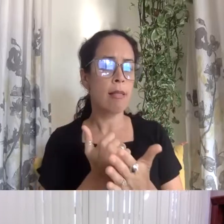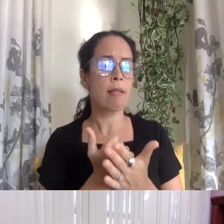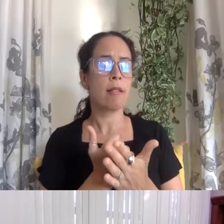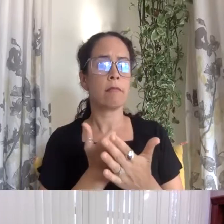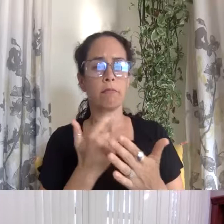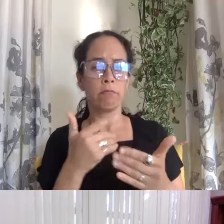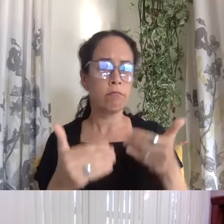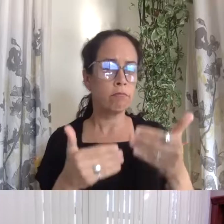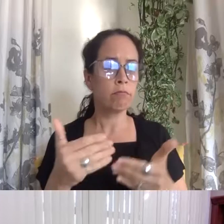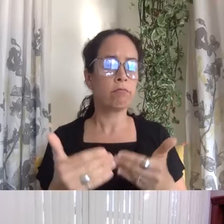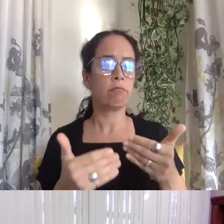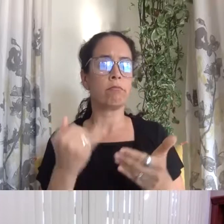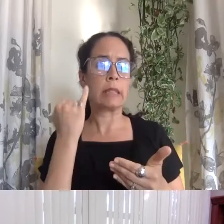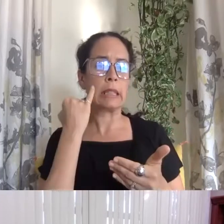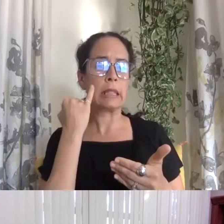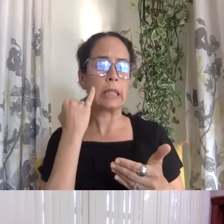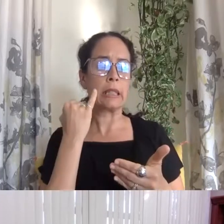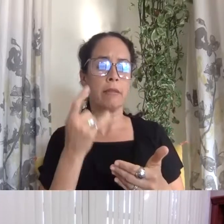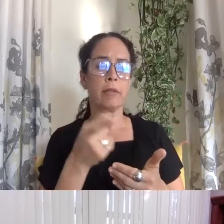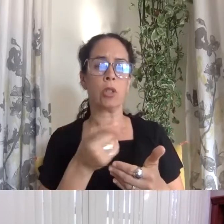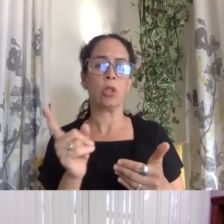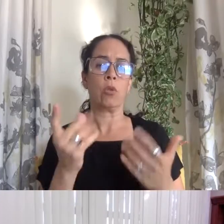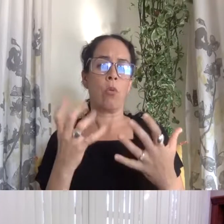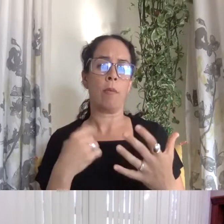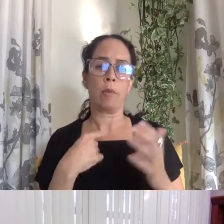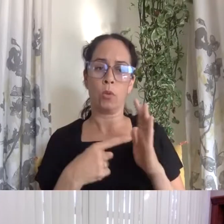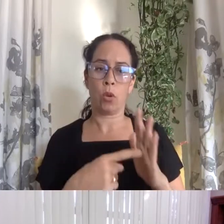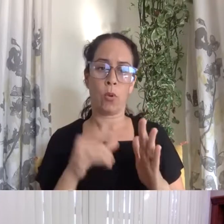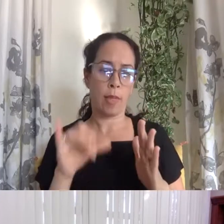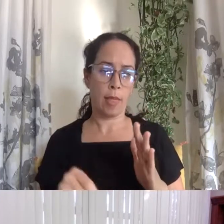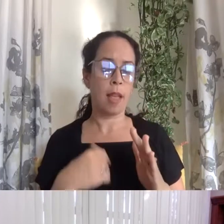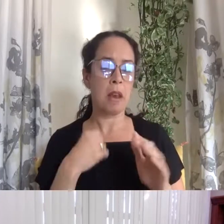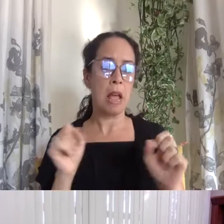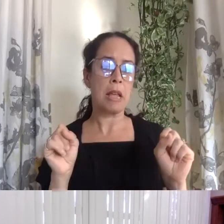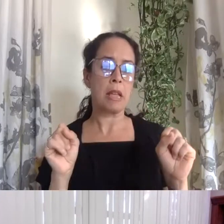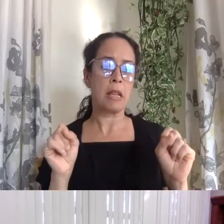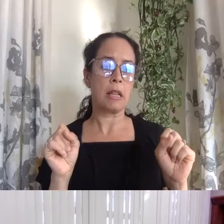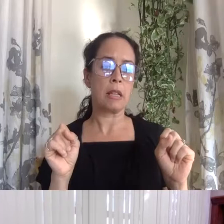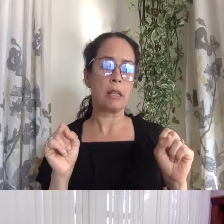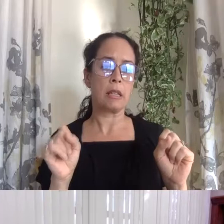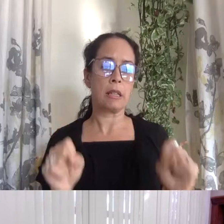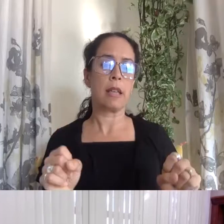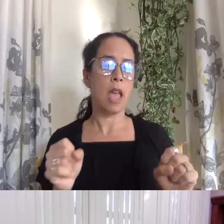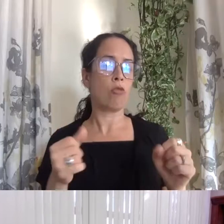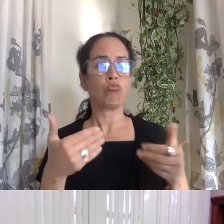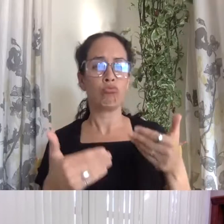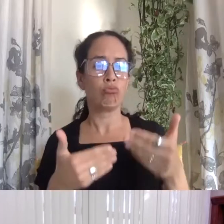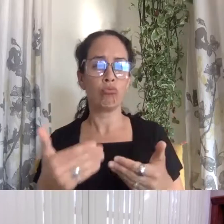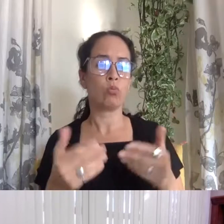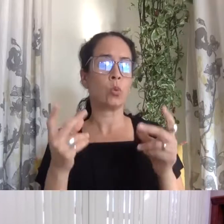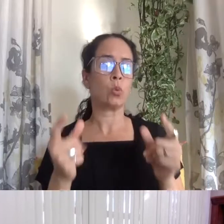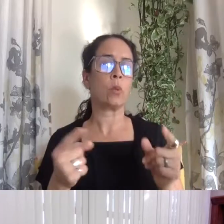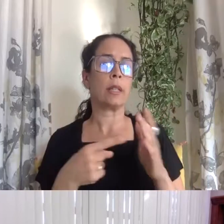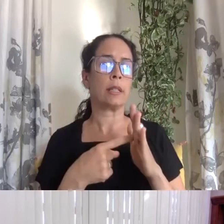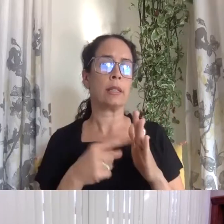is something that you guys would like me to show you. I can walk you through and do a quick demo of